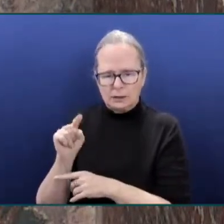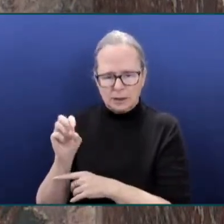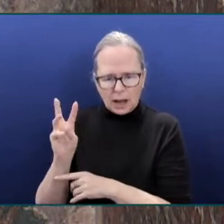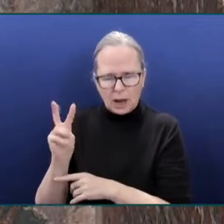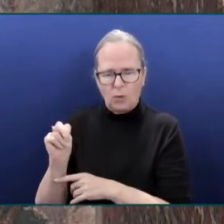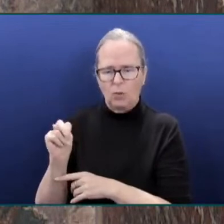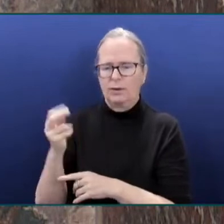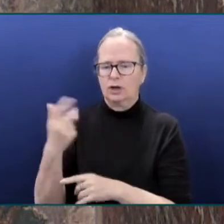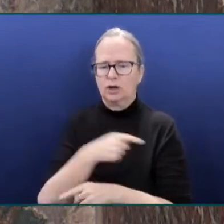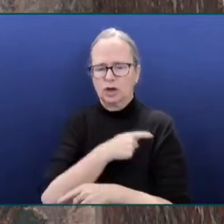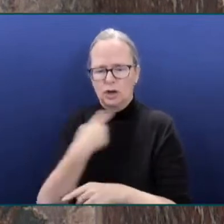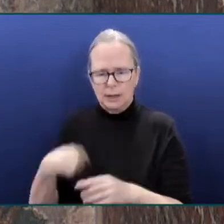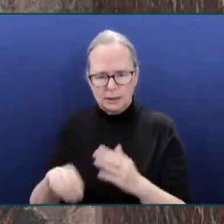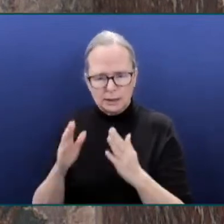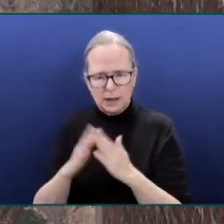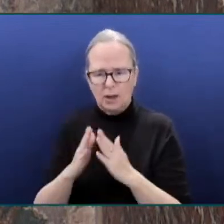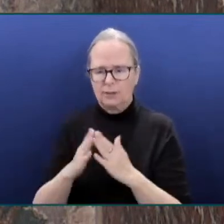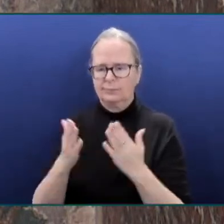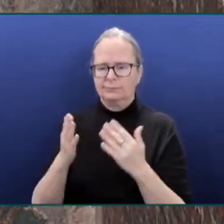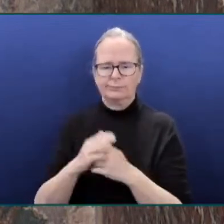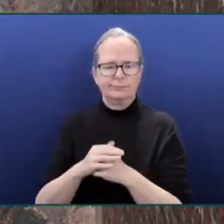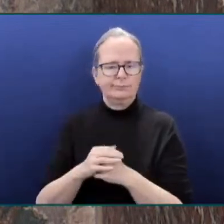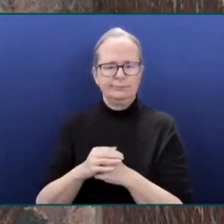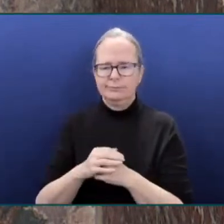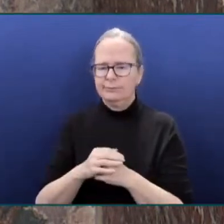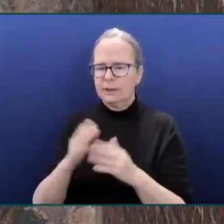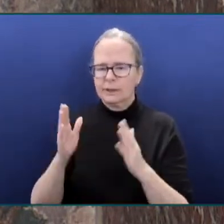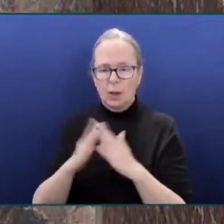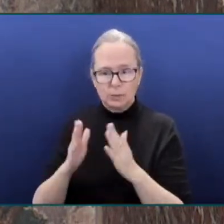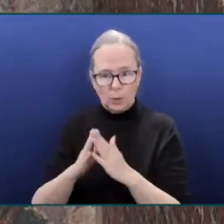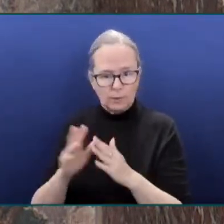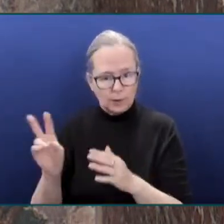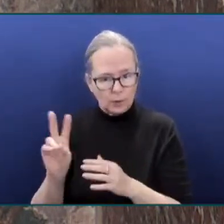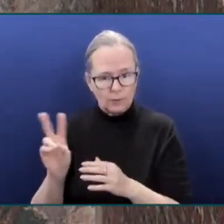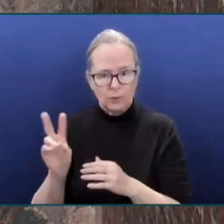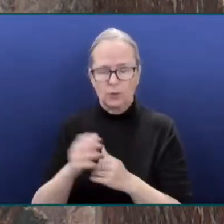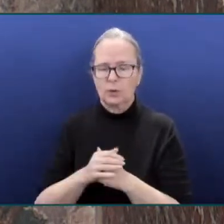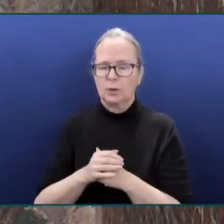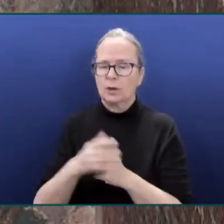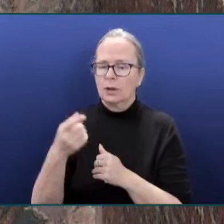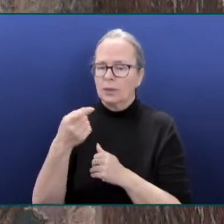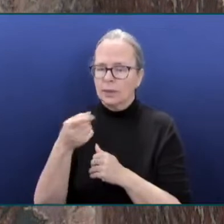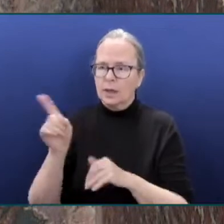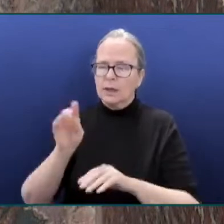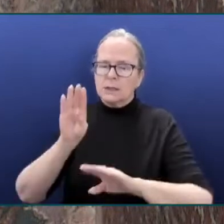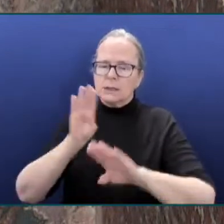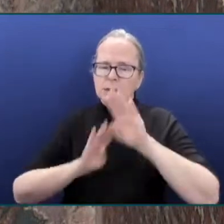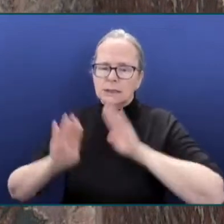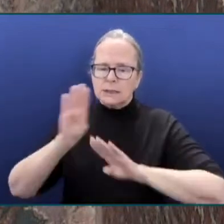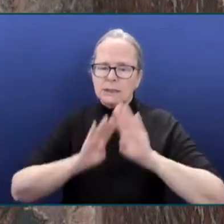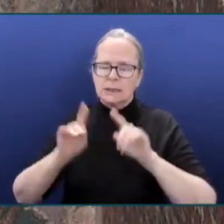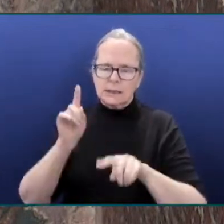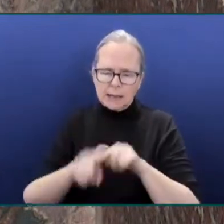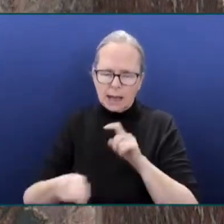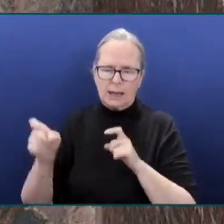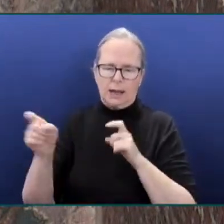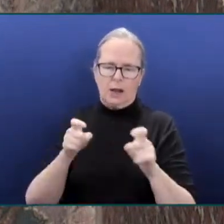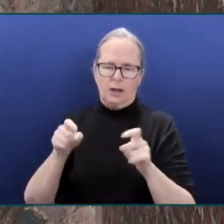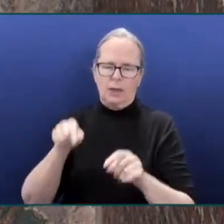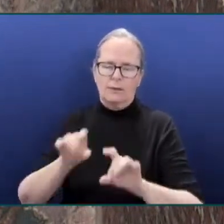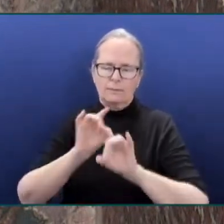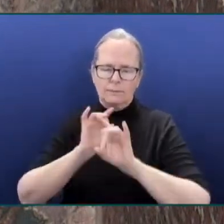the unchecked violence that has skyrocketed under the soft-on-crime Premier's catch-and-release justice